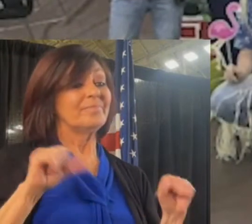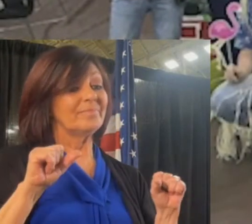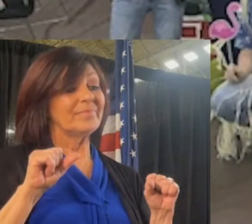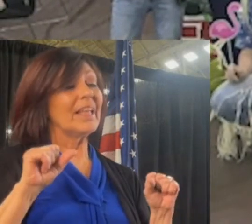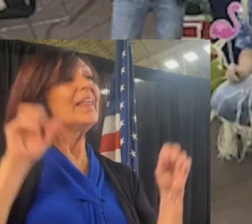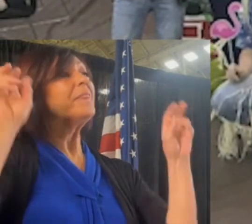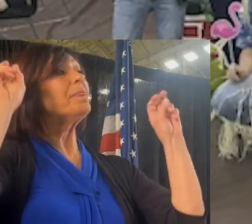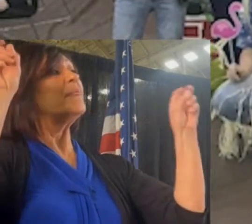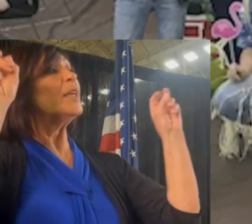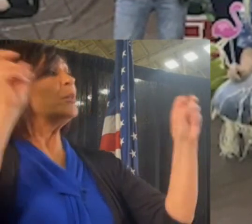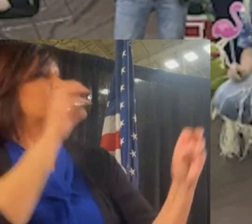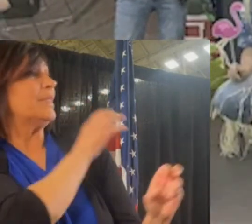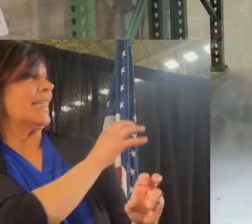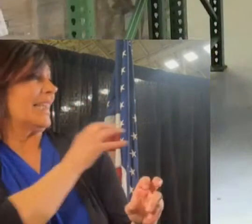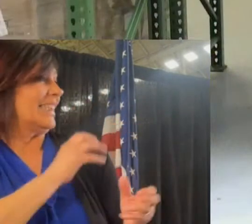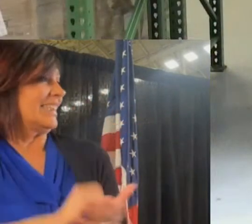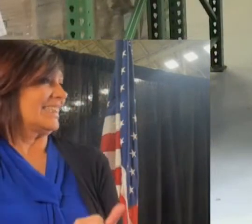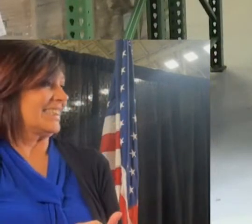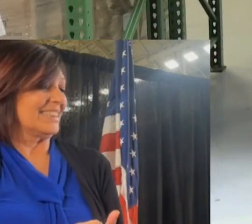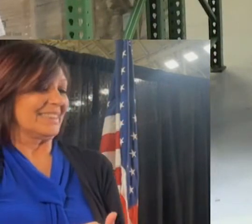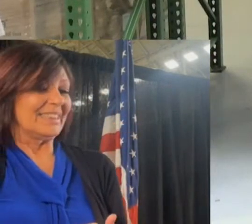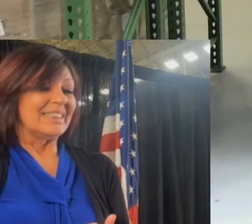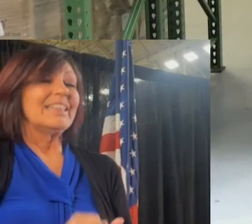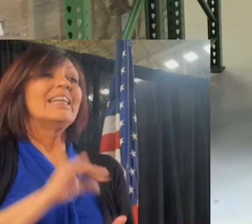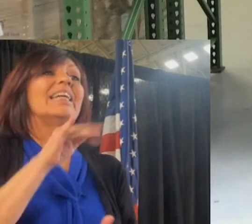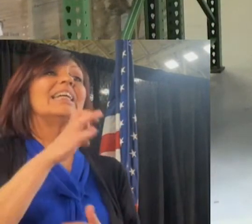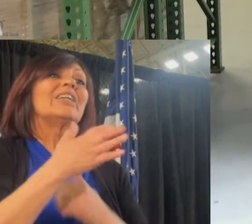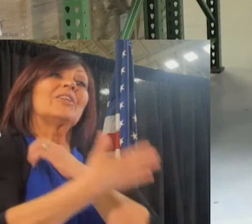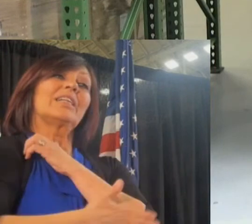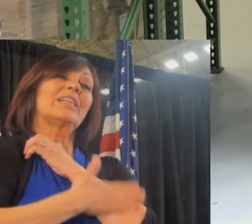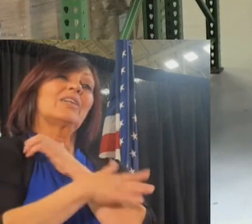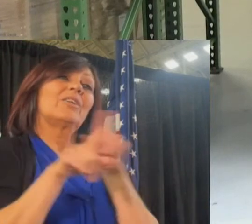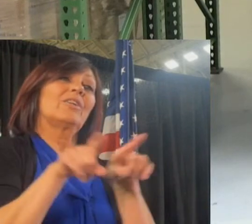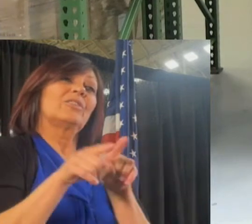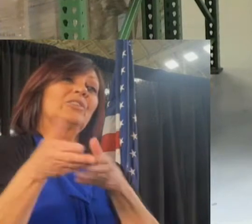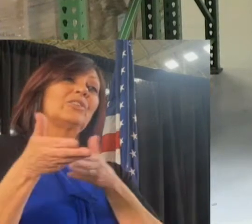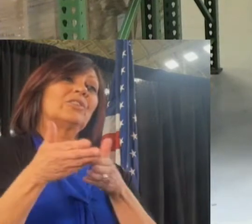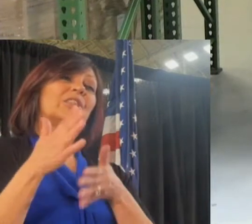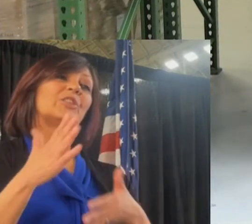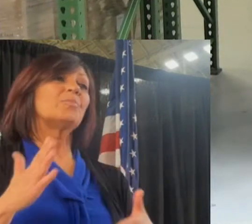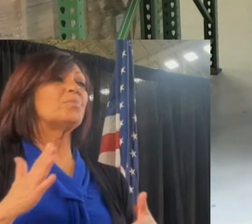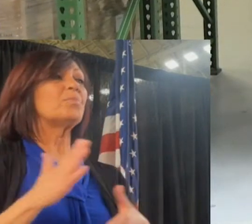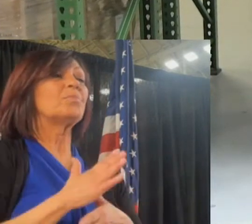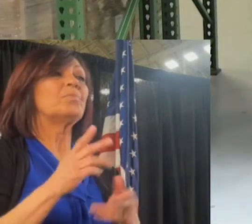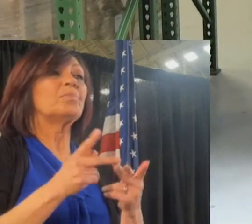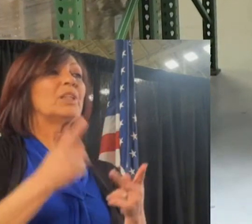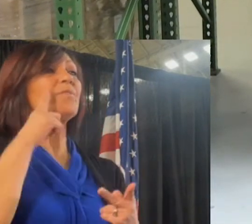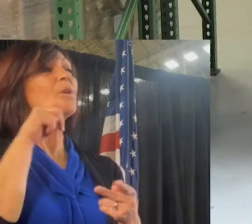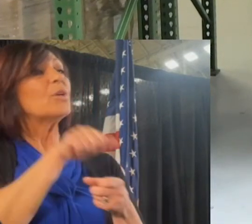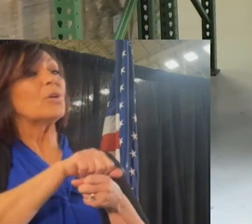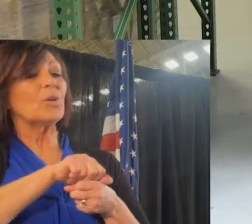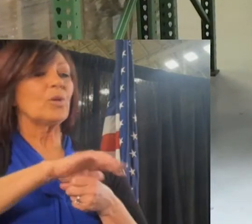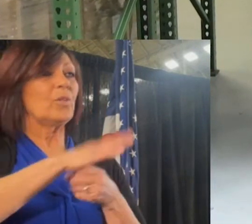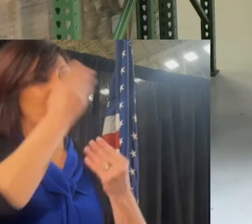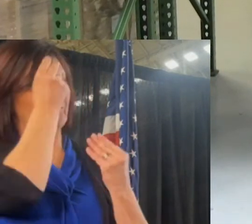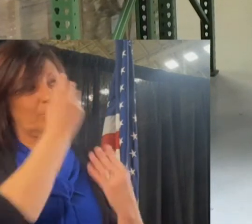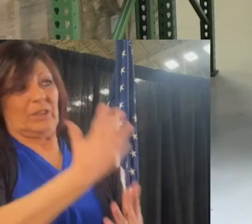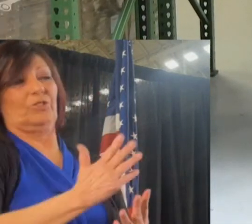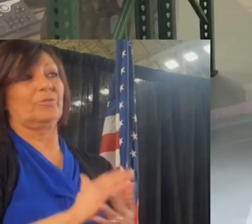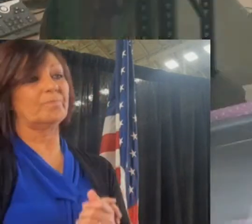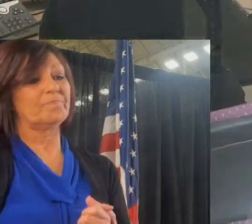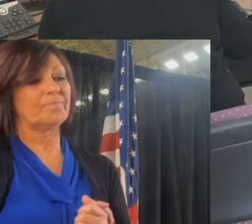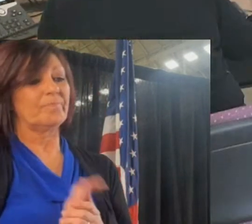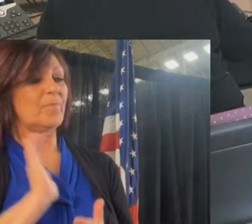prom-themed clinics for our teens. Erie County also served as the primary clearinghouse for COVID-19